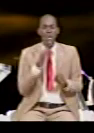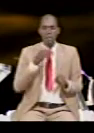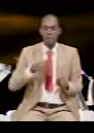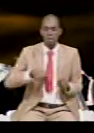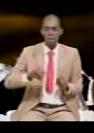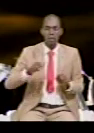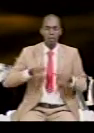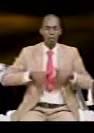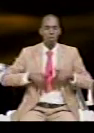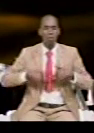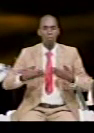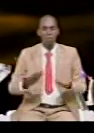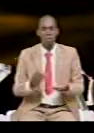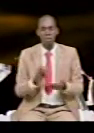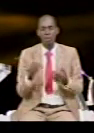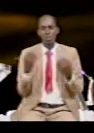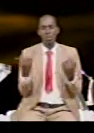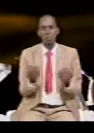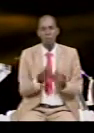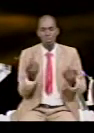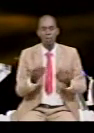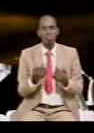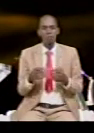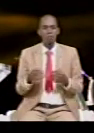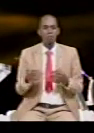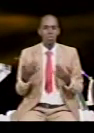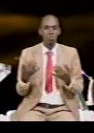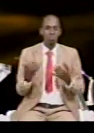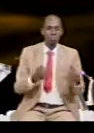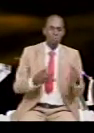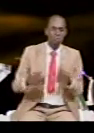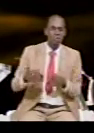and roaming in sin every day,